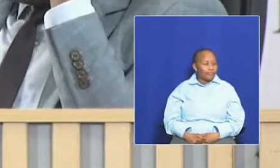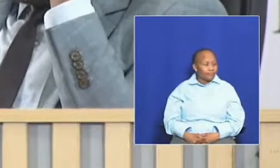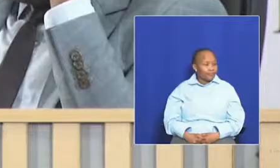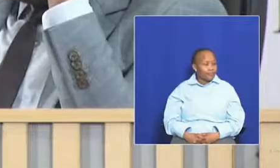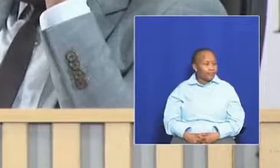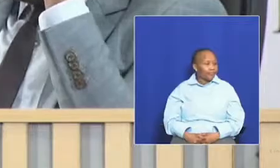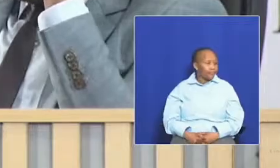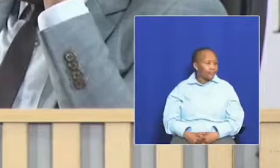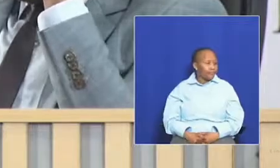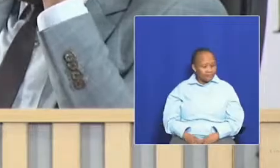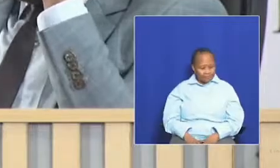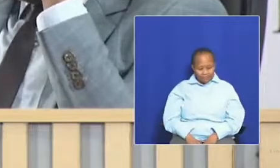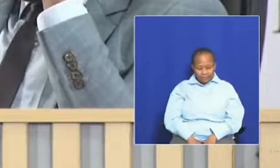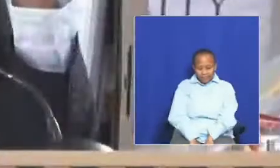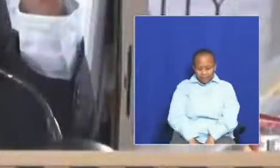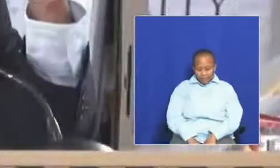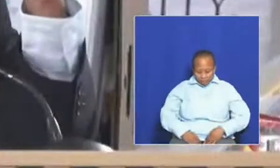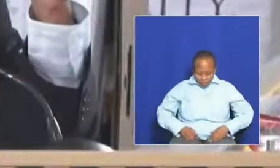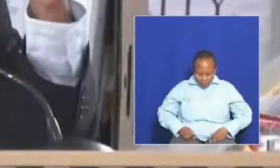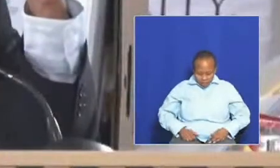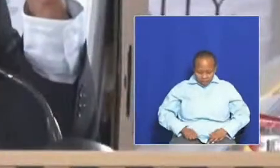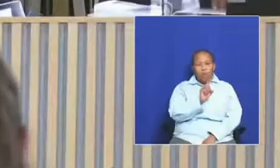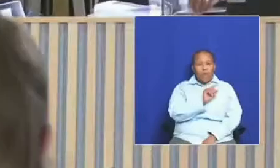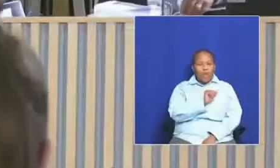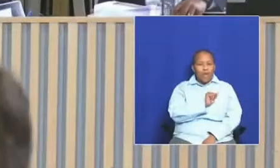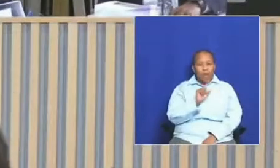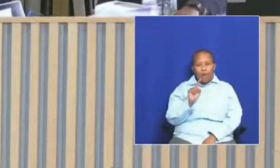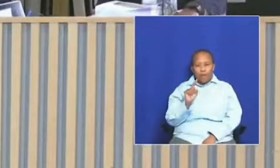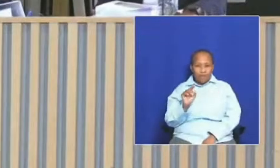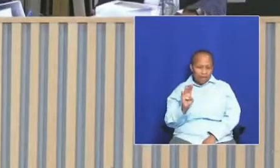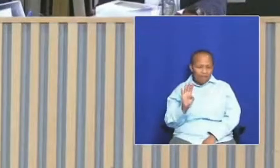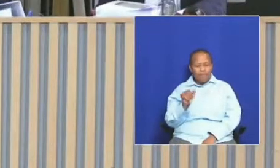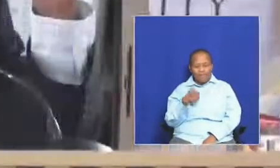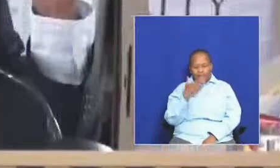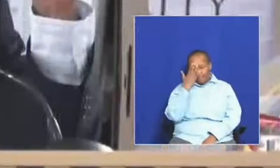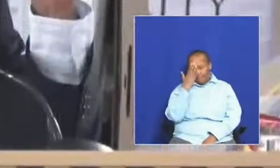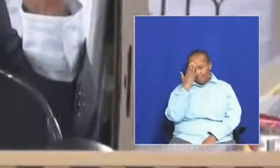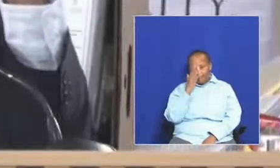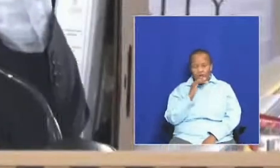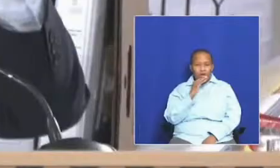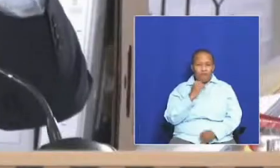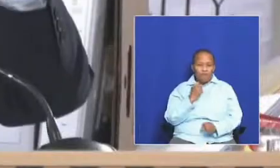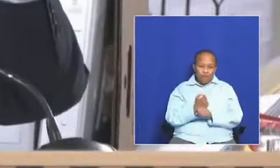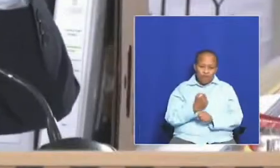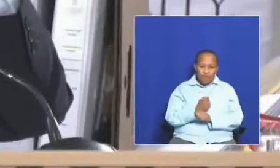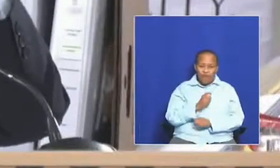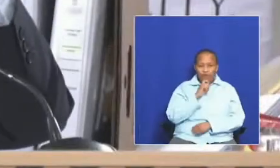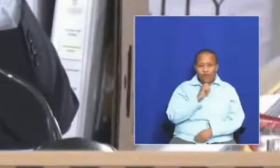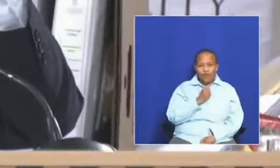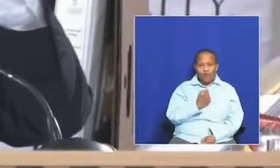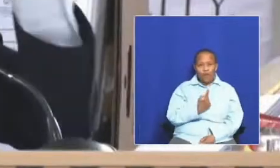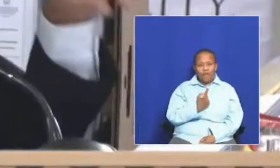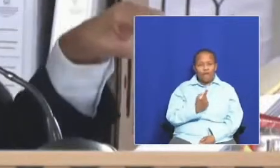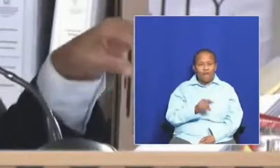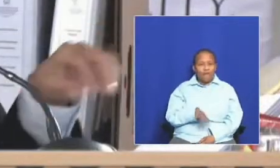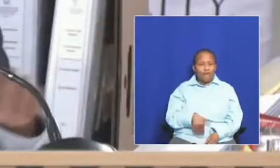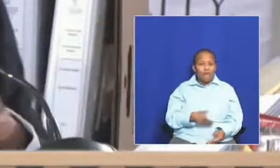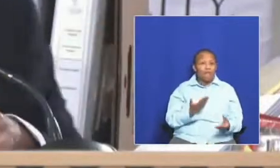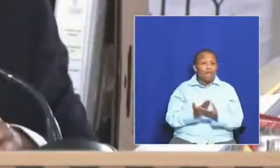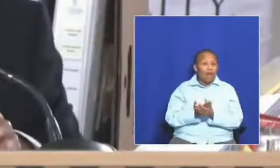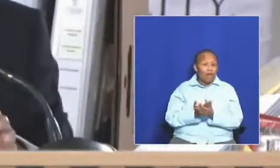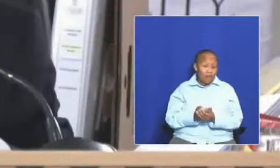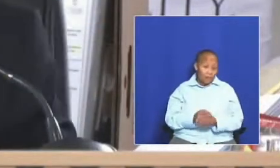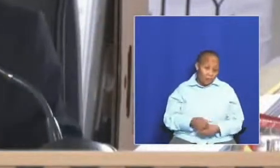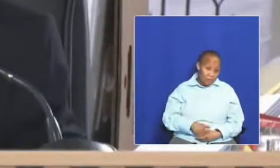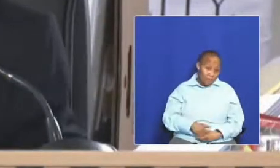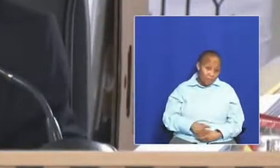has since become 1A and 1B file. So I think it grew. Maybe help us with the page number. Oh, and